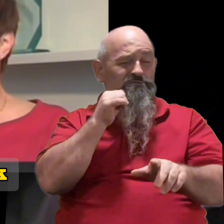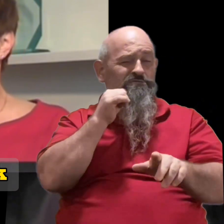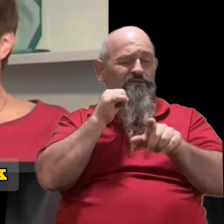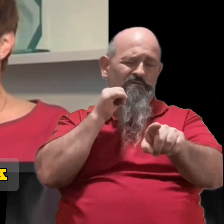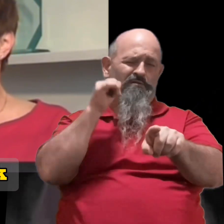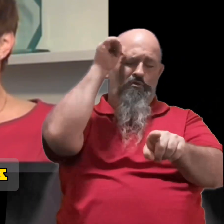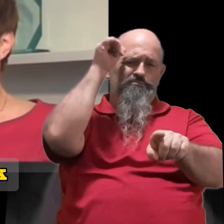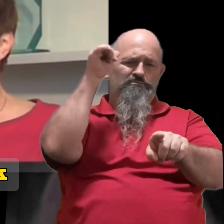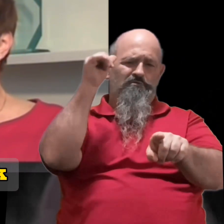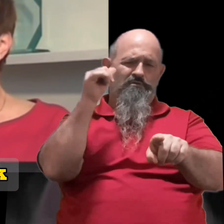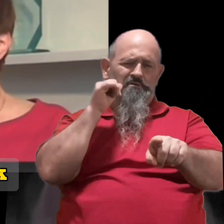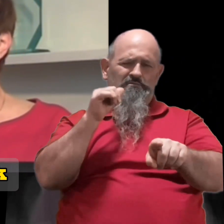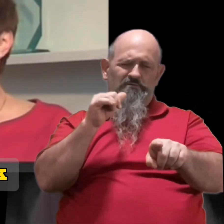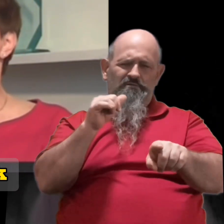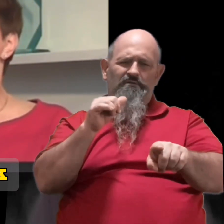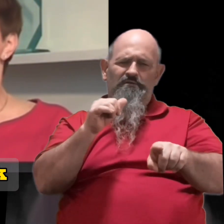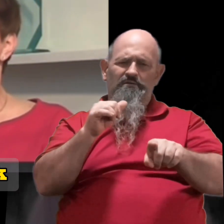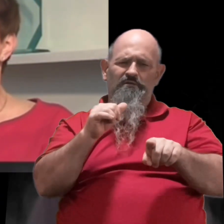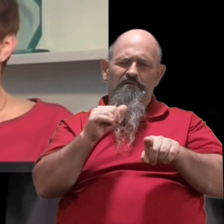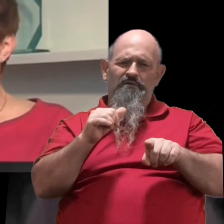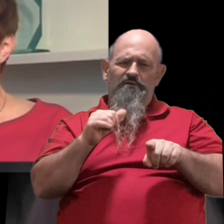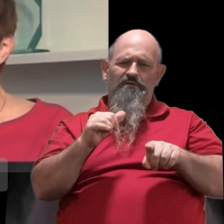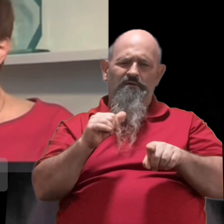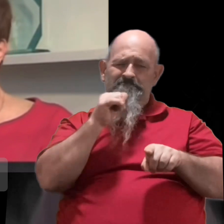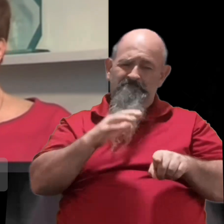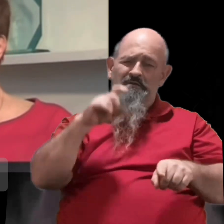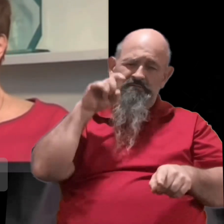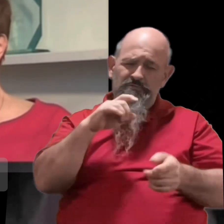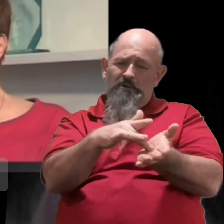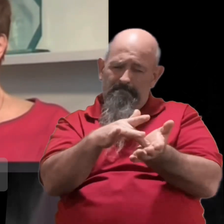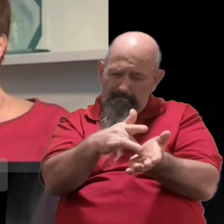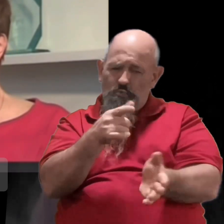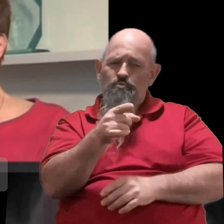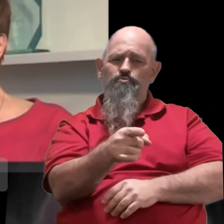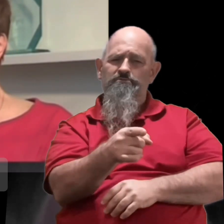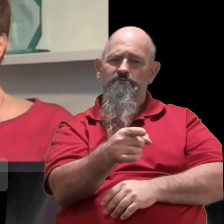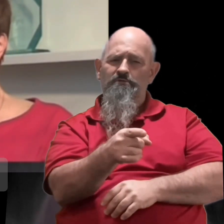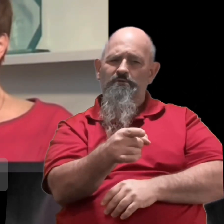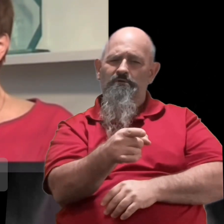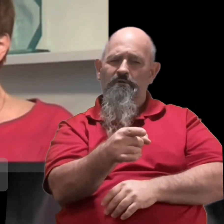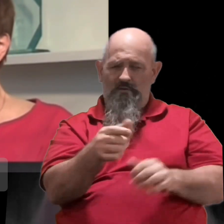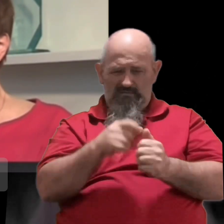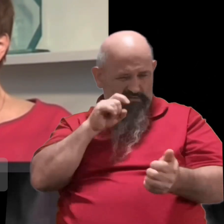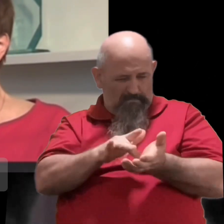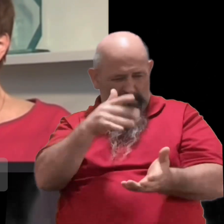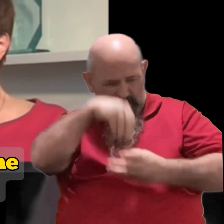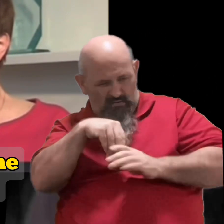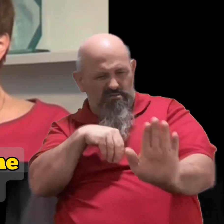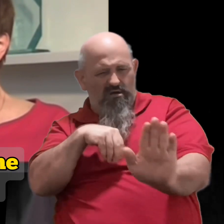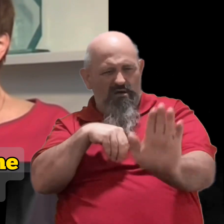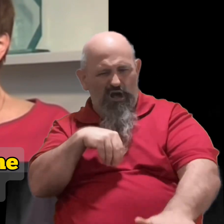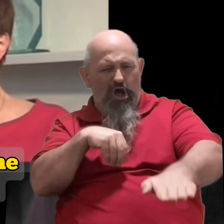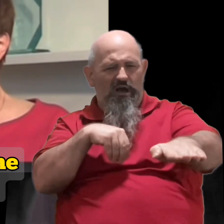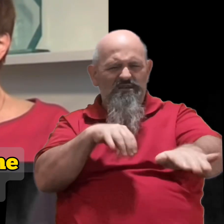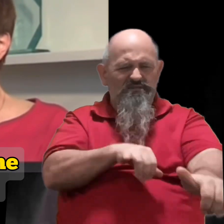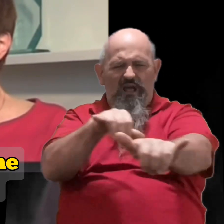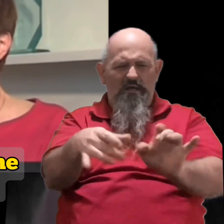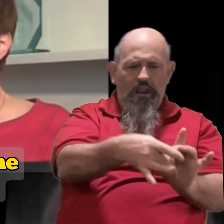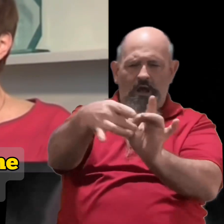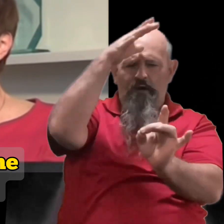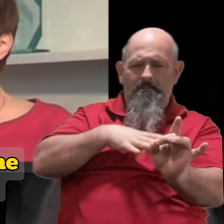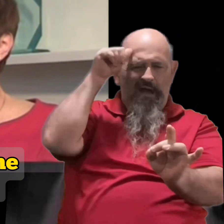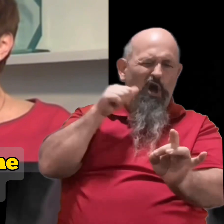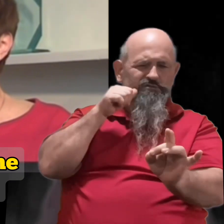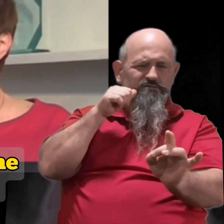the link of adult female abusers with abuse in their childhood is